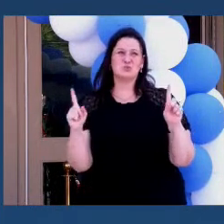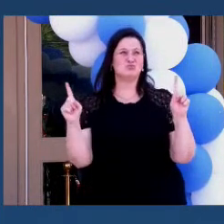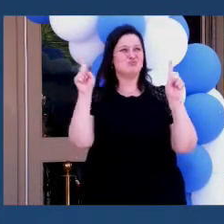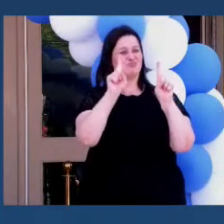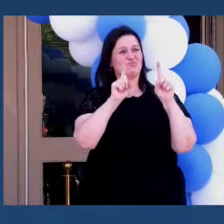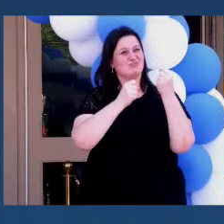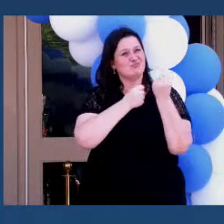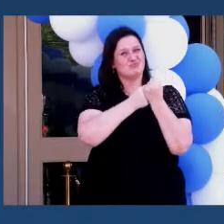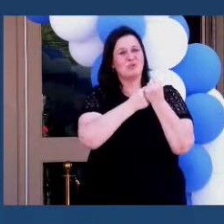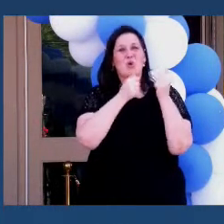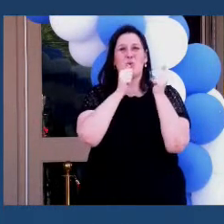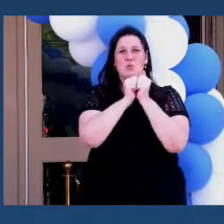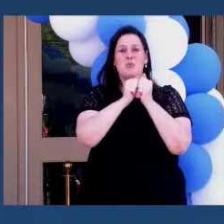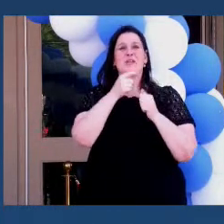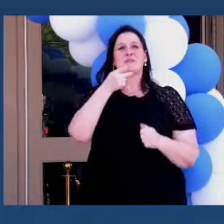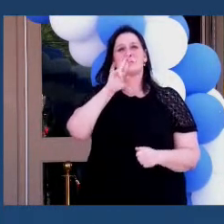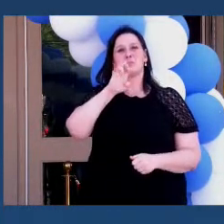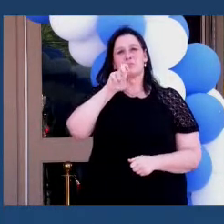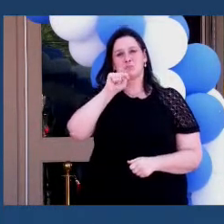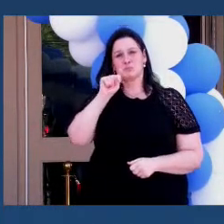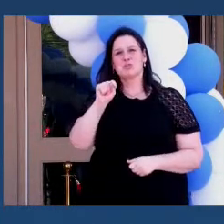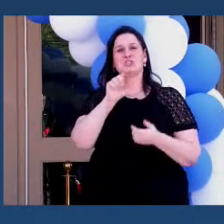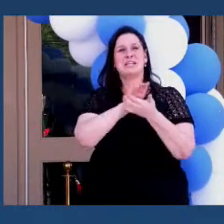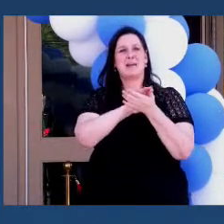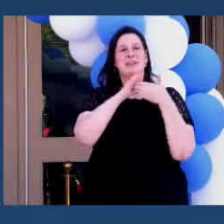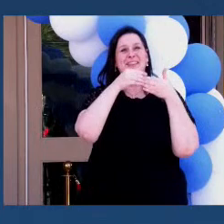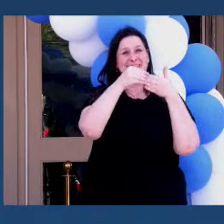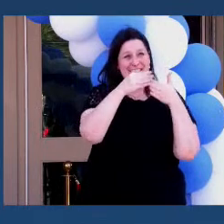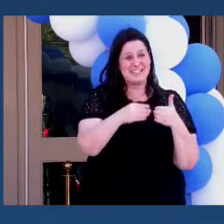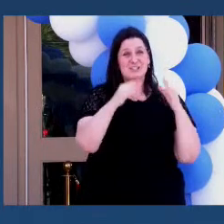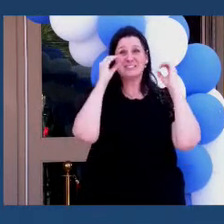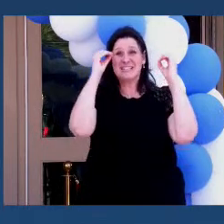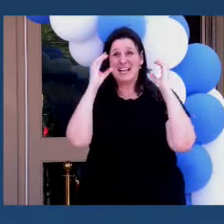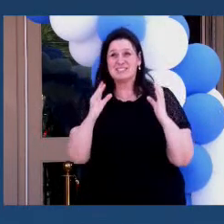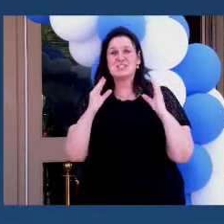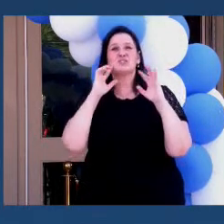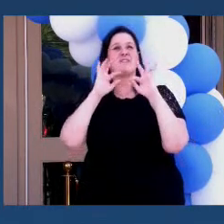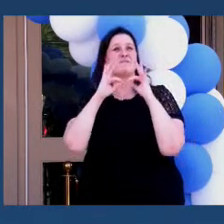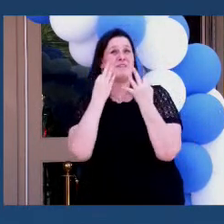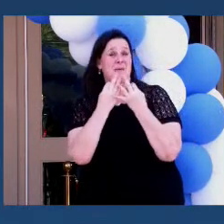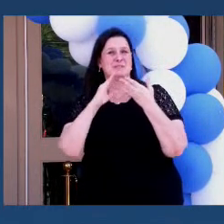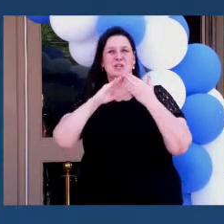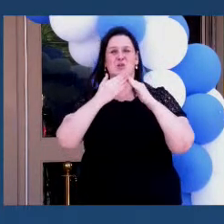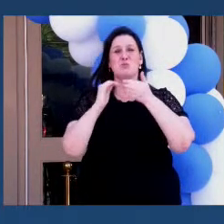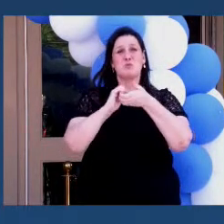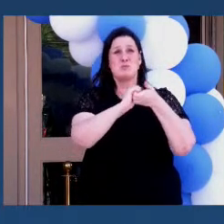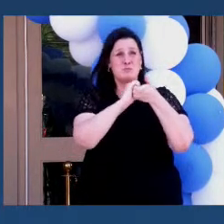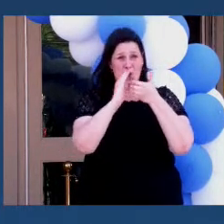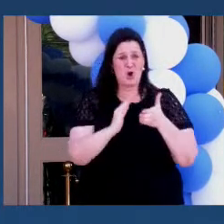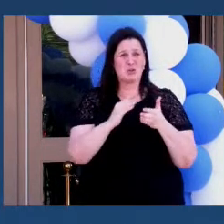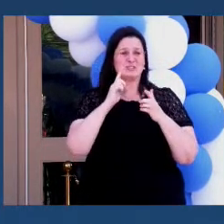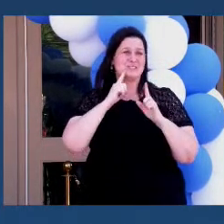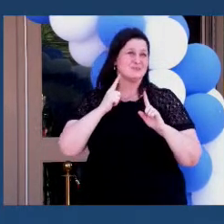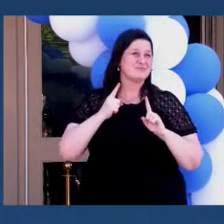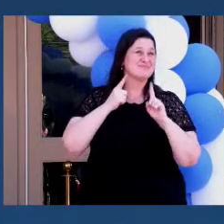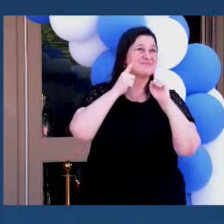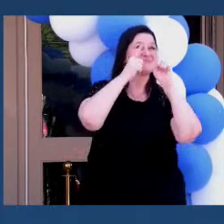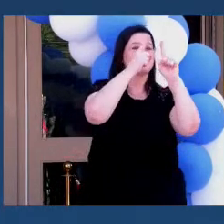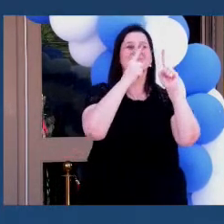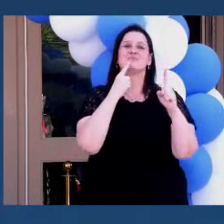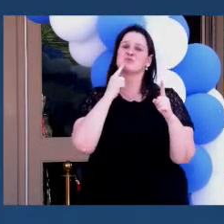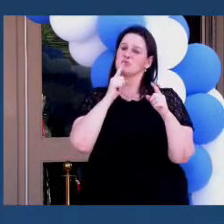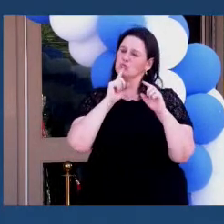Academy leaders, educators, families, and community partners on a journey toward redefining